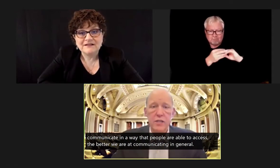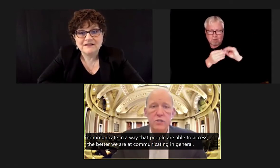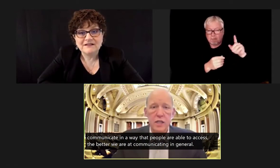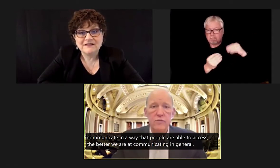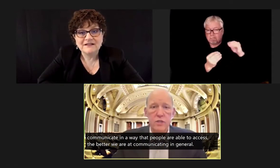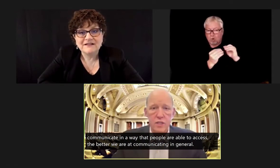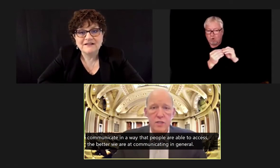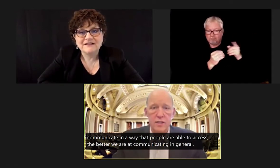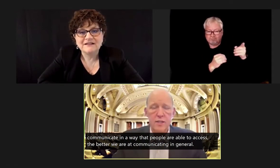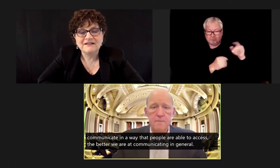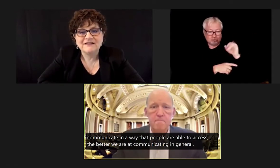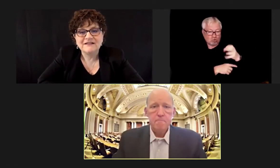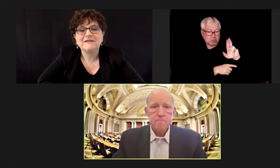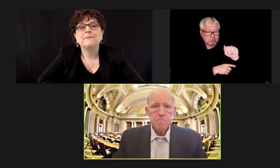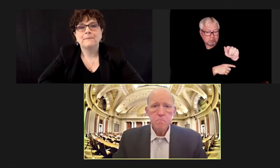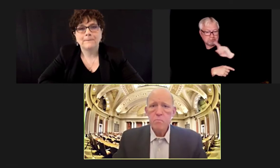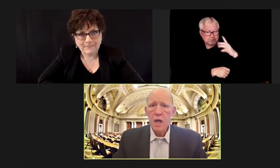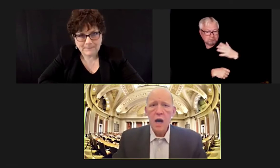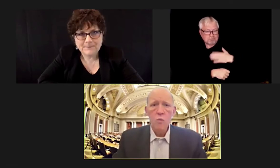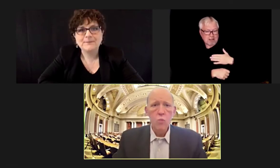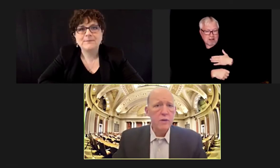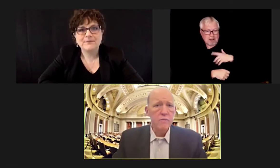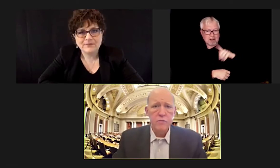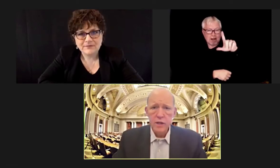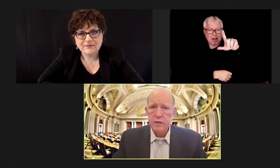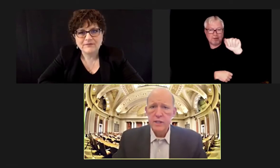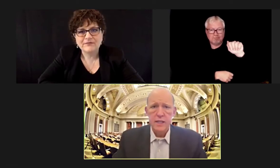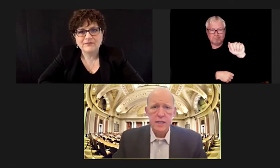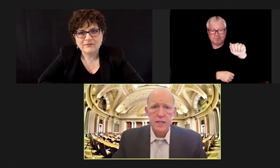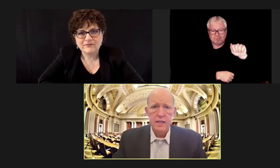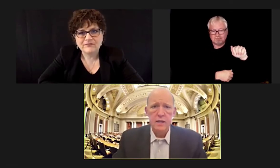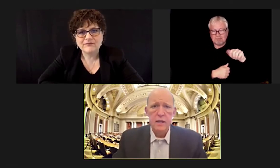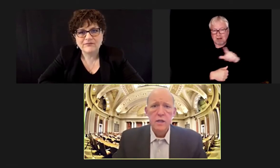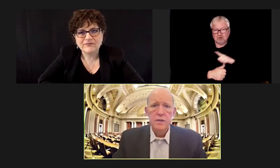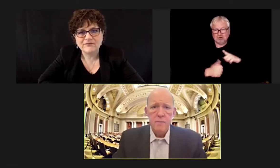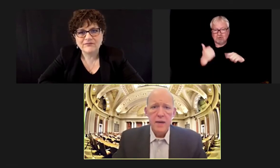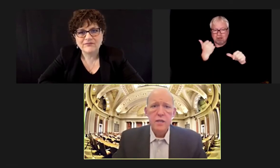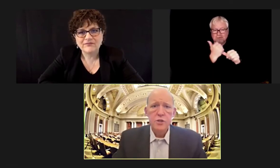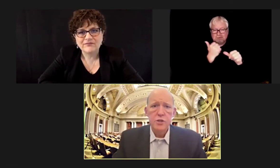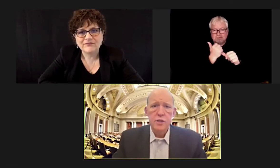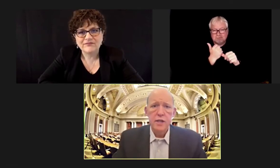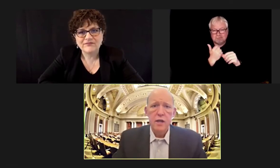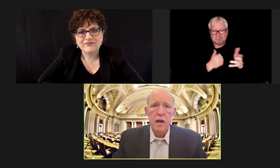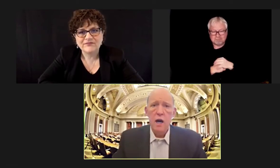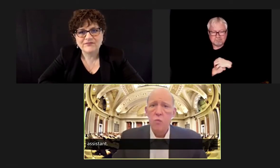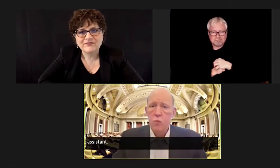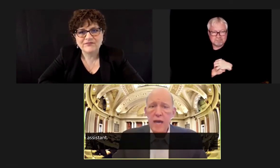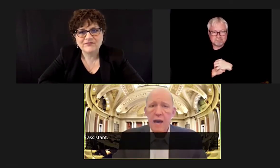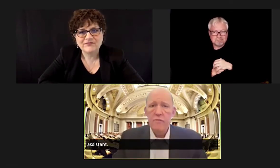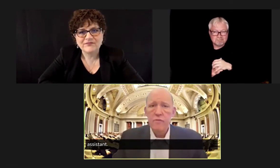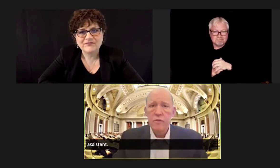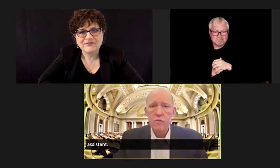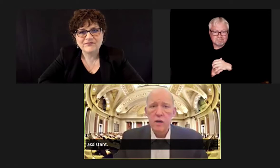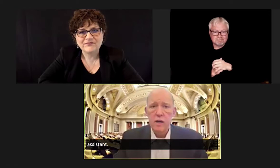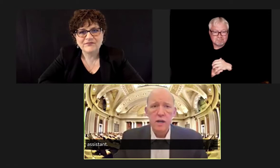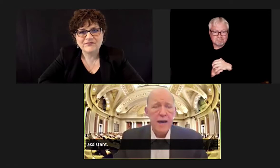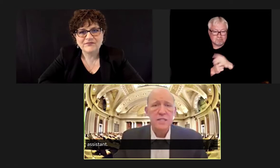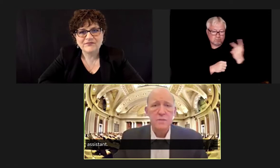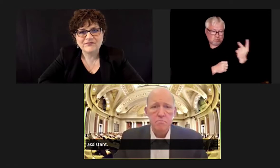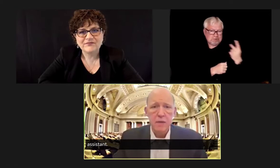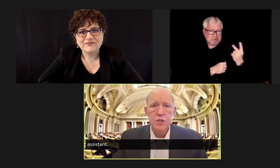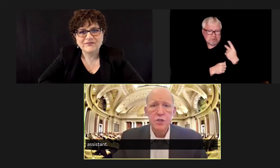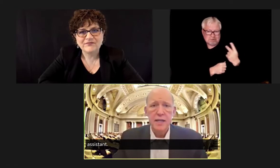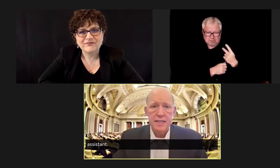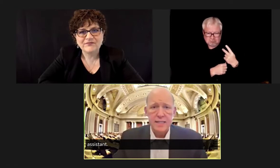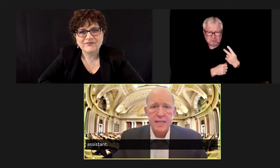my legislative assistant. We are very dedicated to making sure that we have